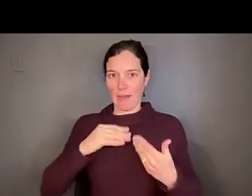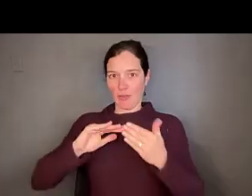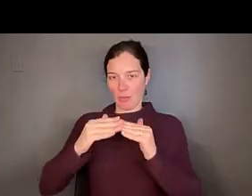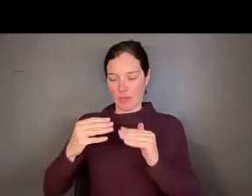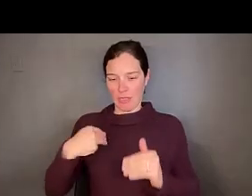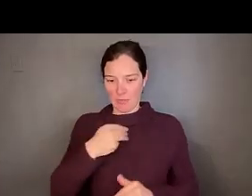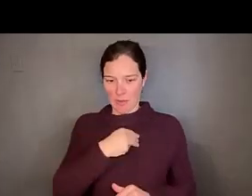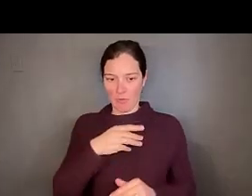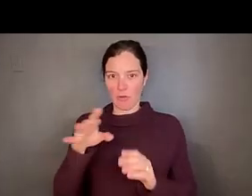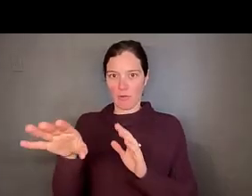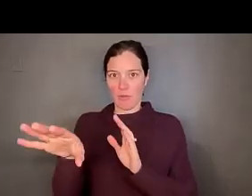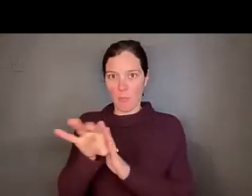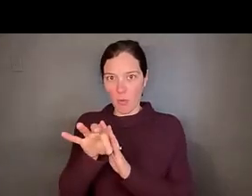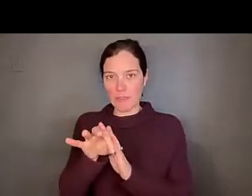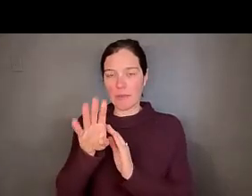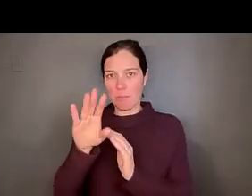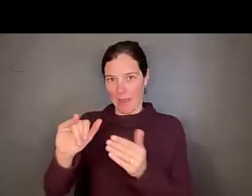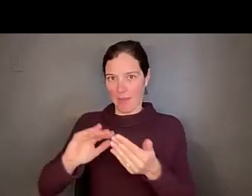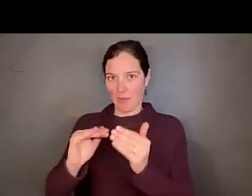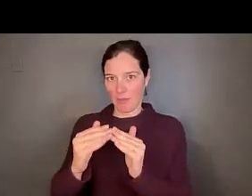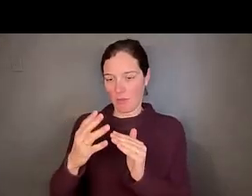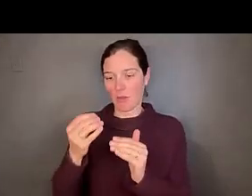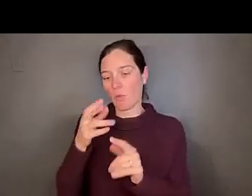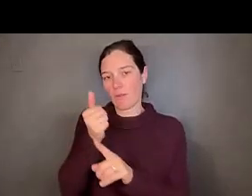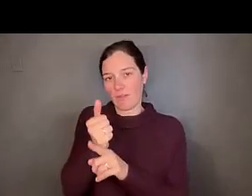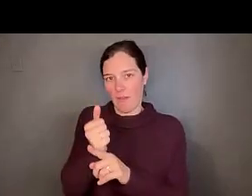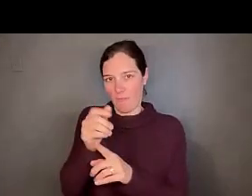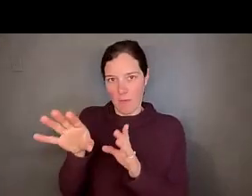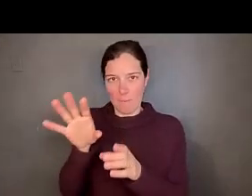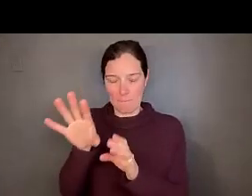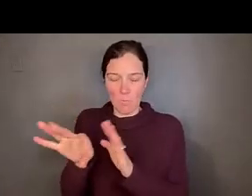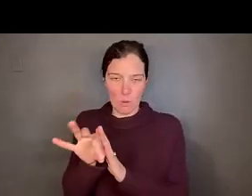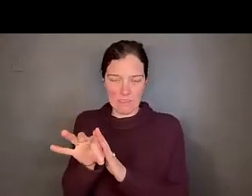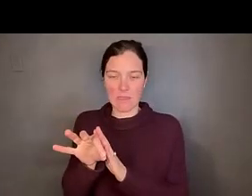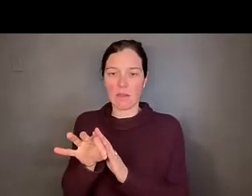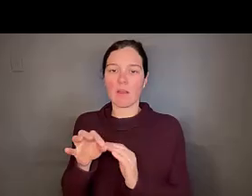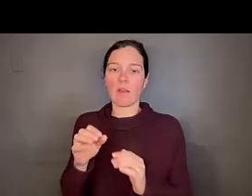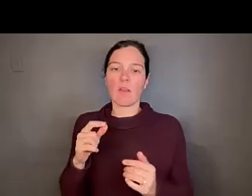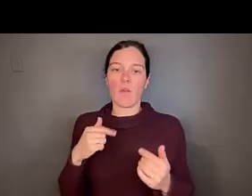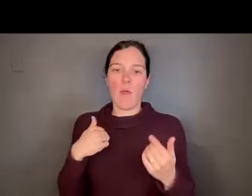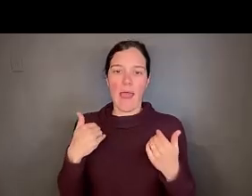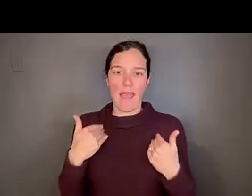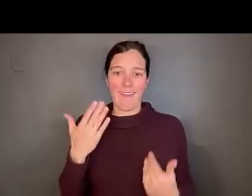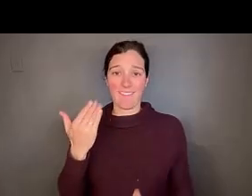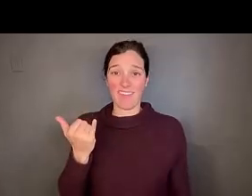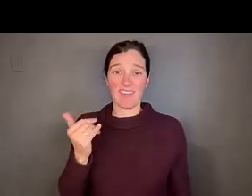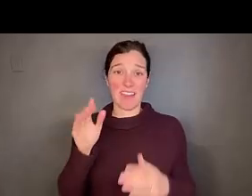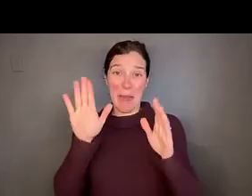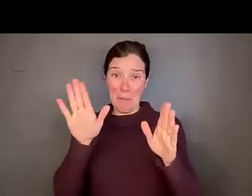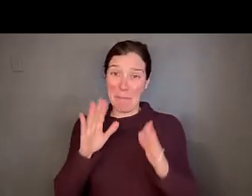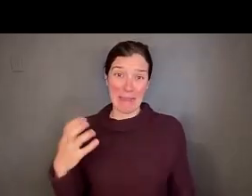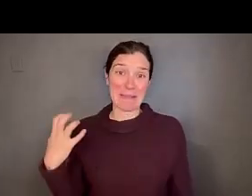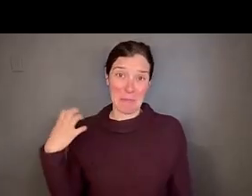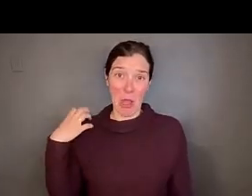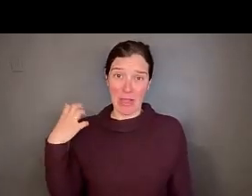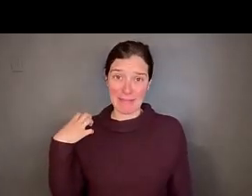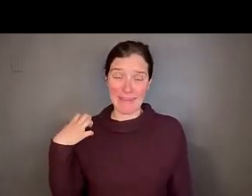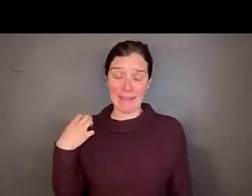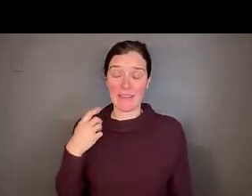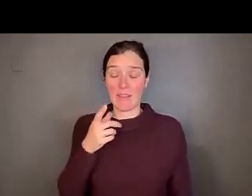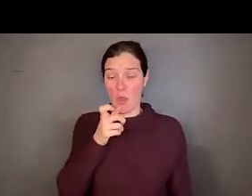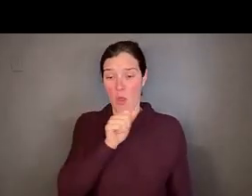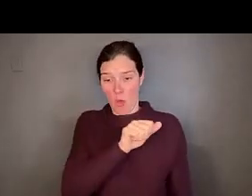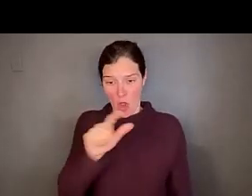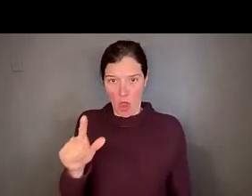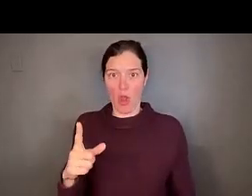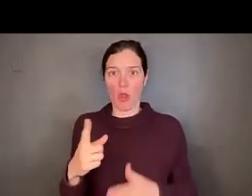the community and self-appointed. And so I have 15 amazing bosses that all